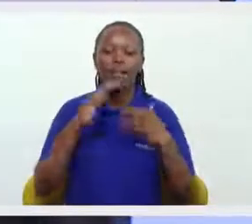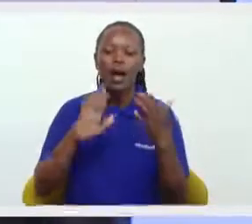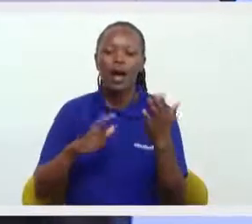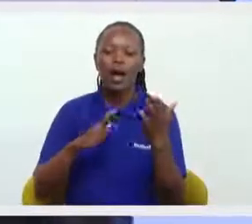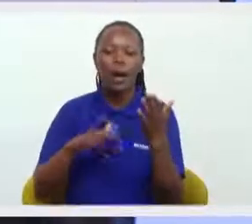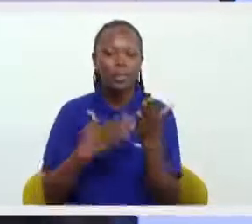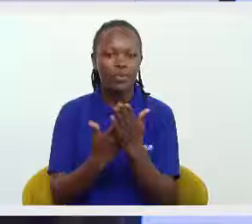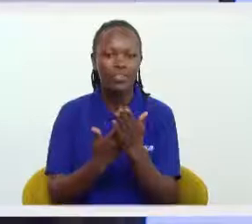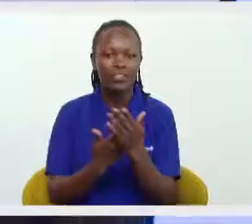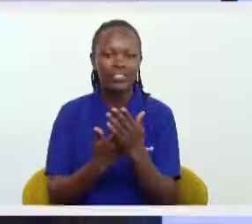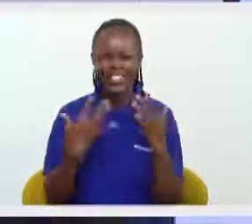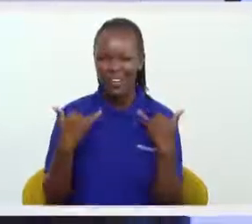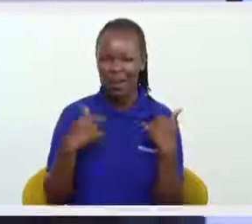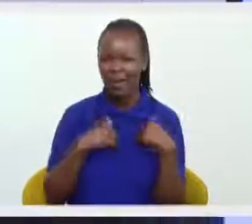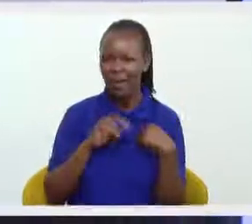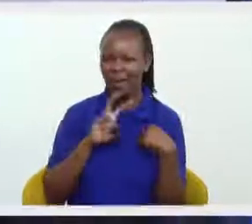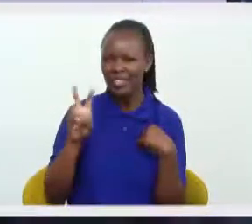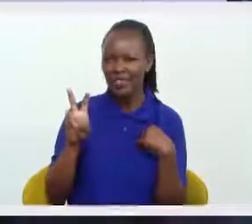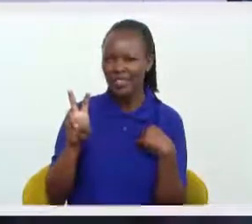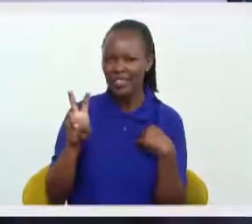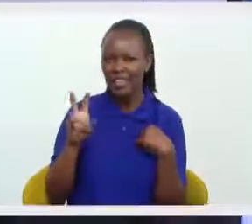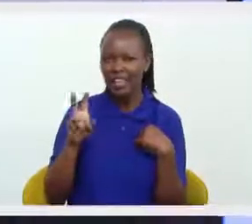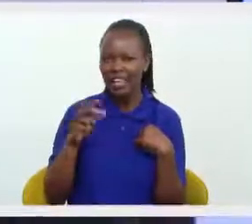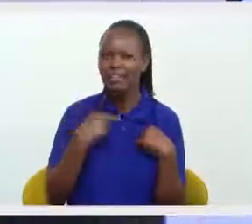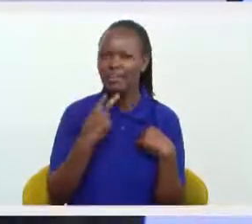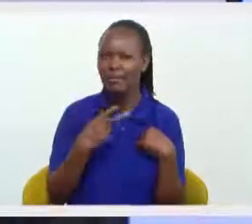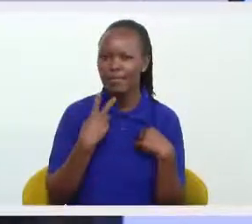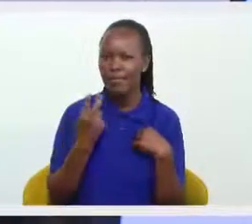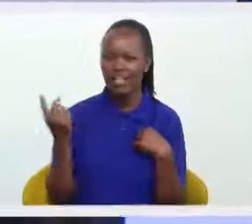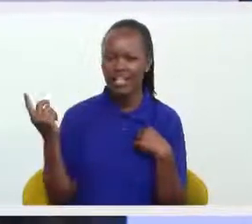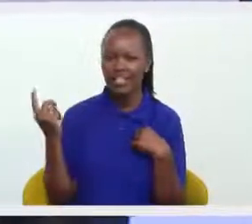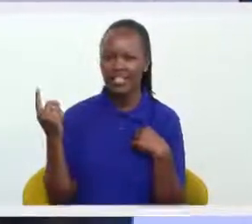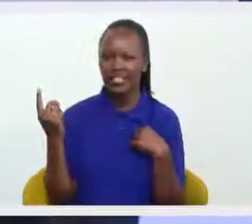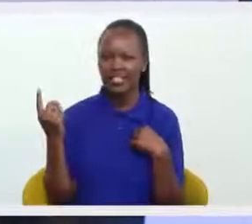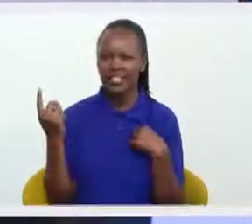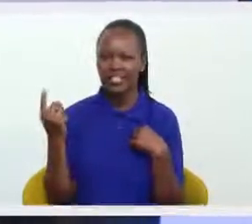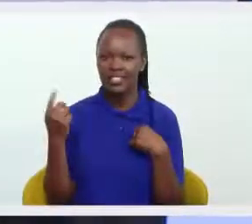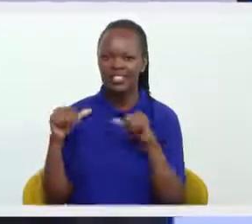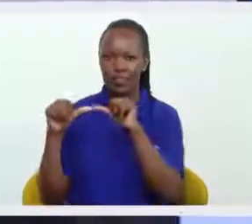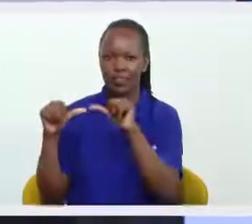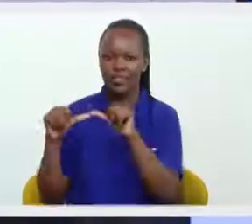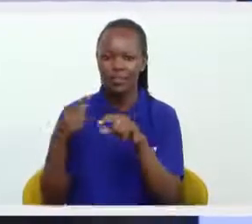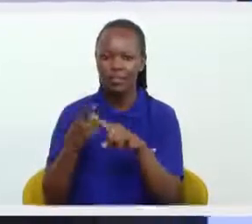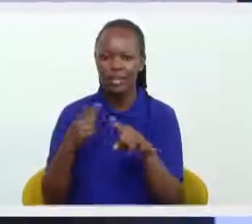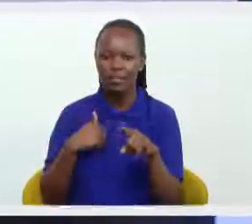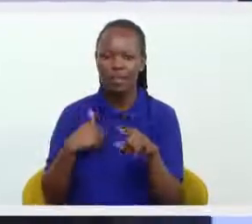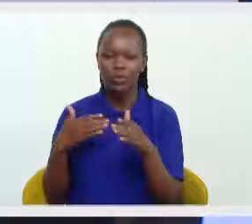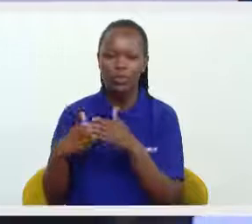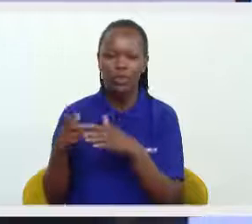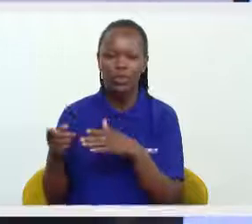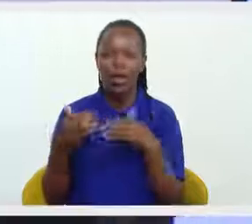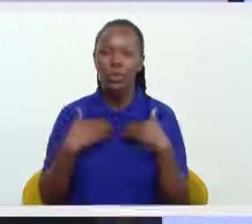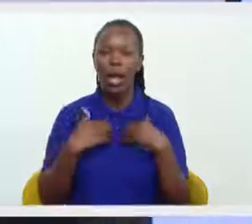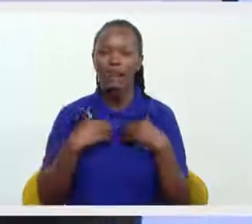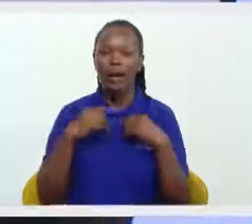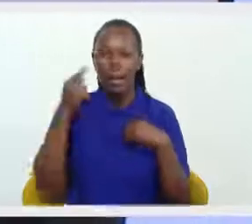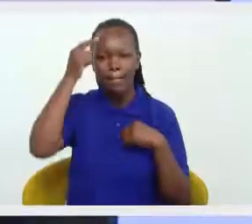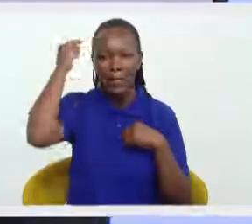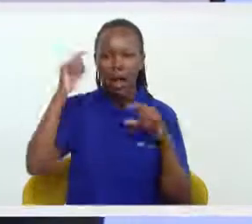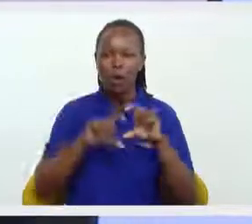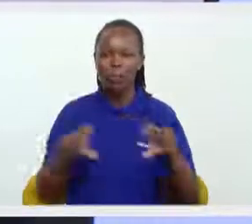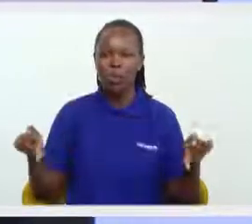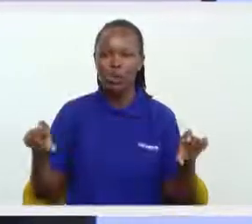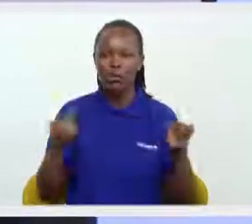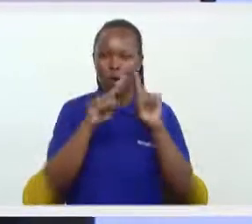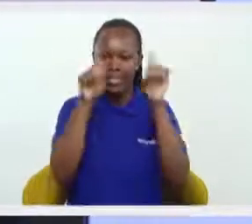Okay, so I just muted the podcast, but it's still playing, and I'm going to describe what's on screen. There's a black box on screen, and captions